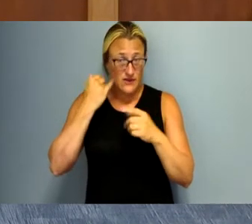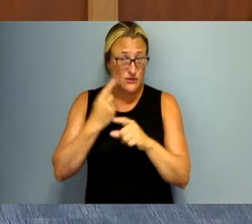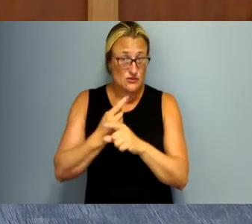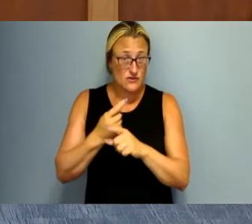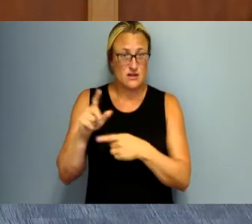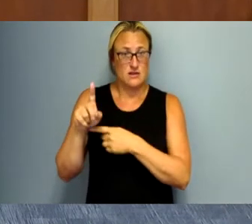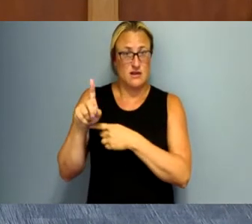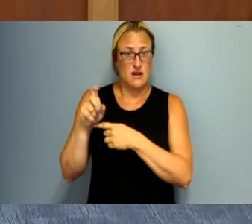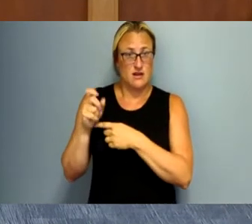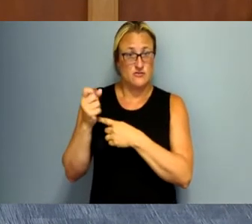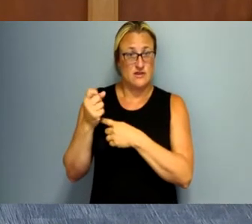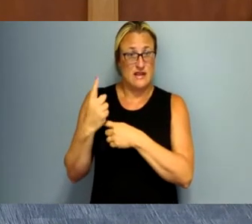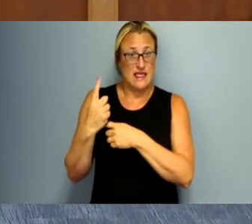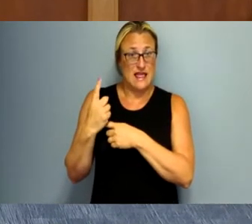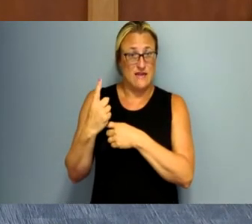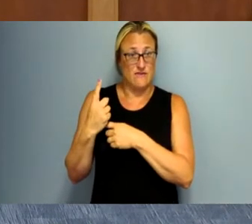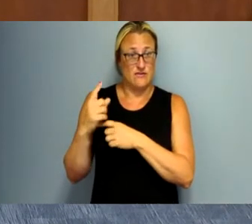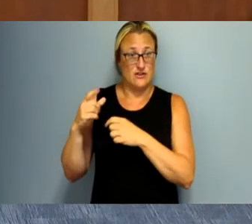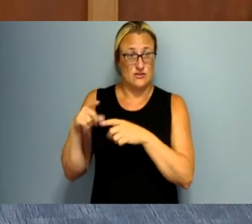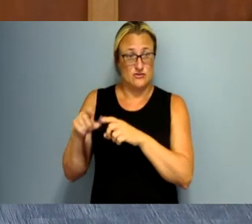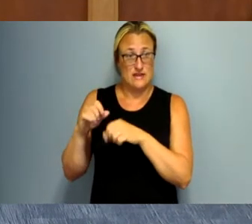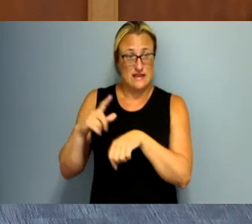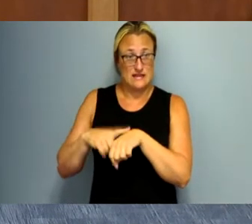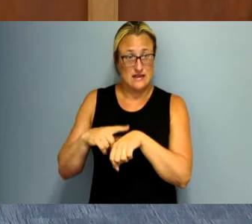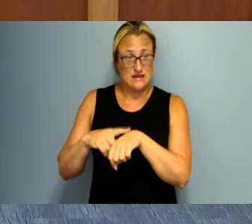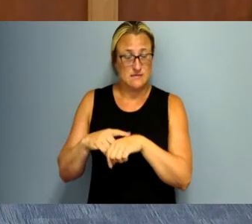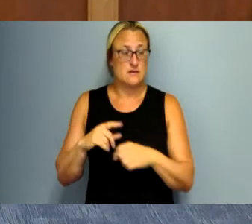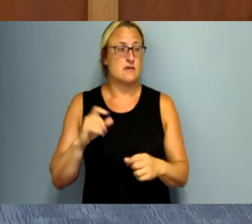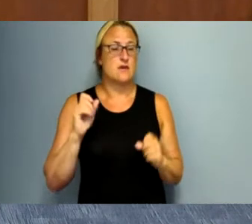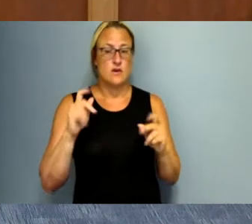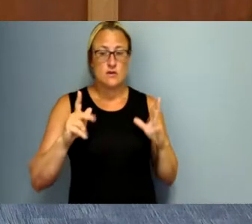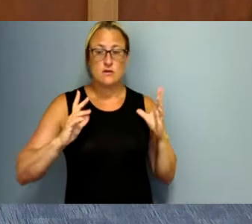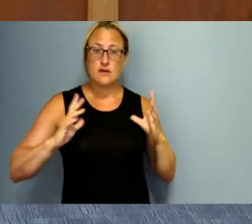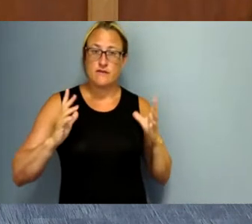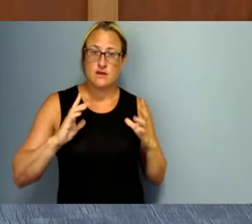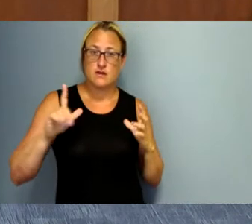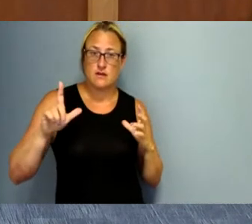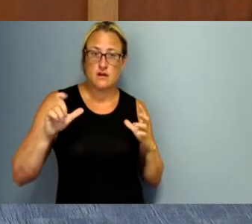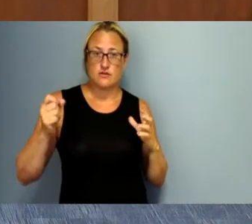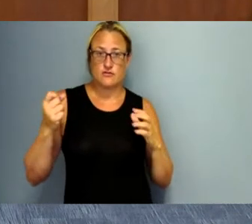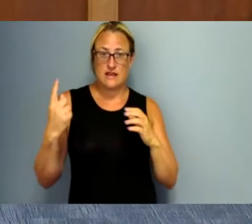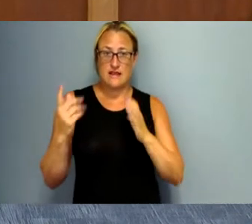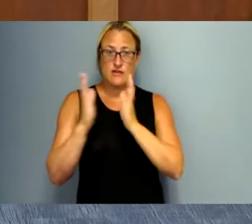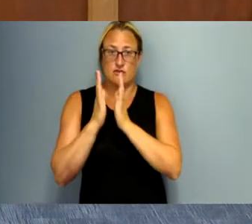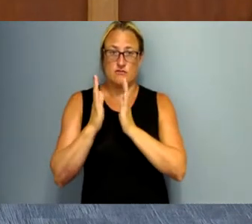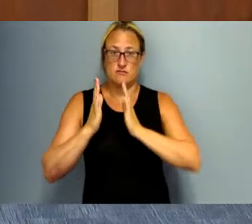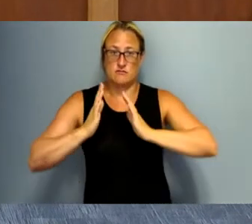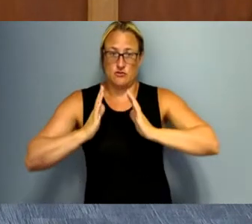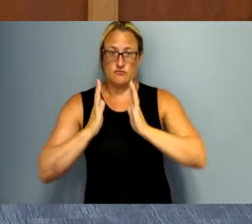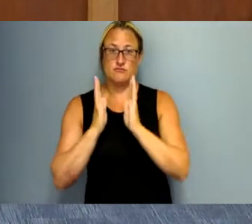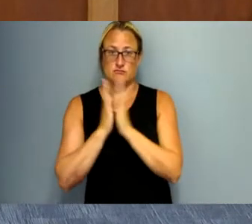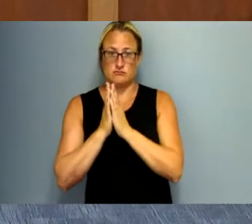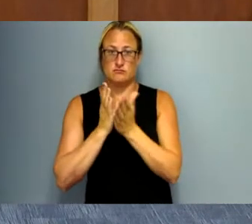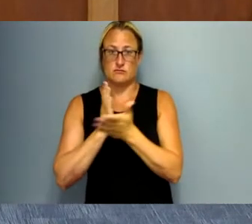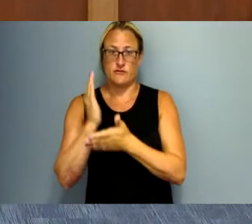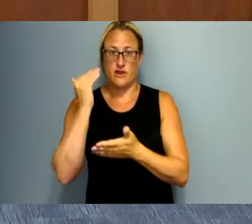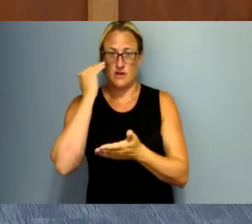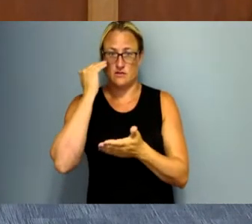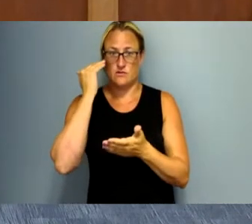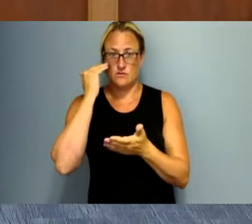that time period. 111 right-to-know requests made since November. From those three individuals represented by Mr.